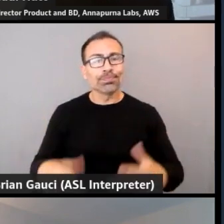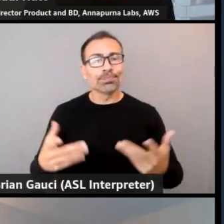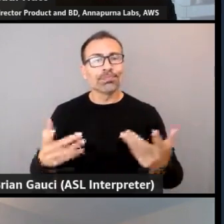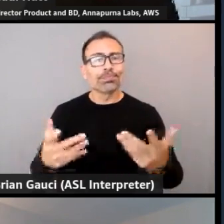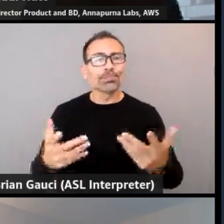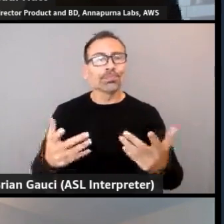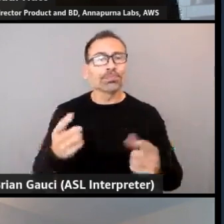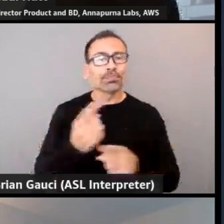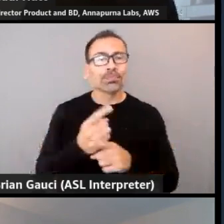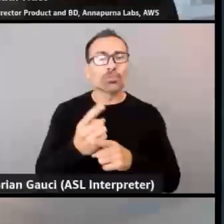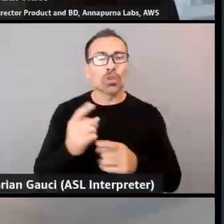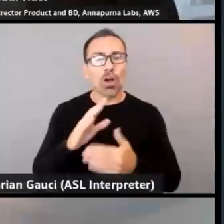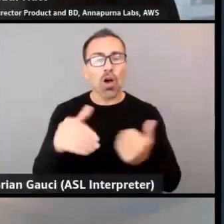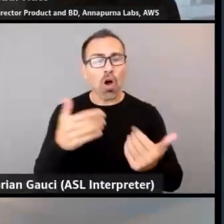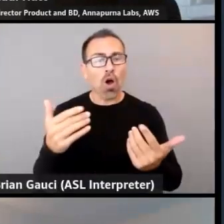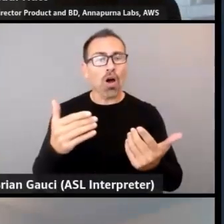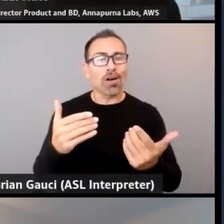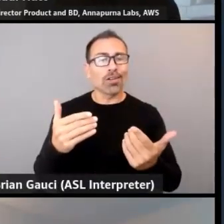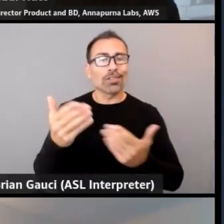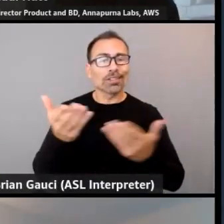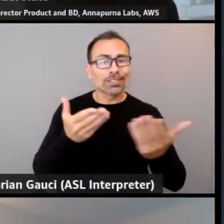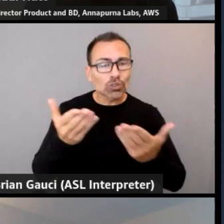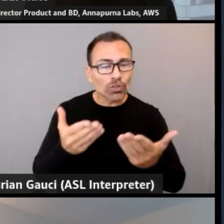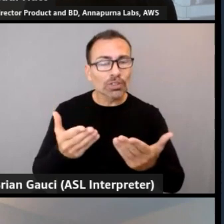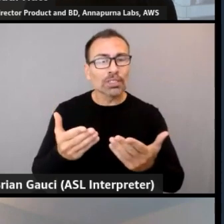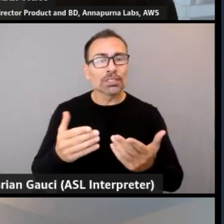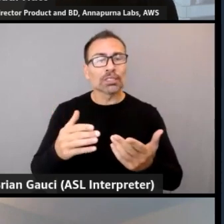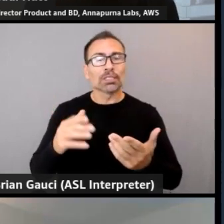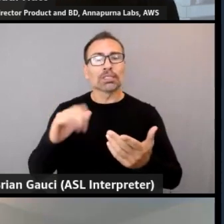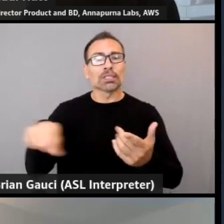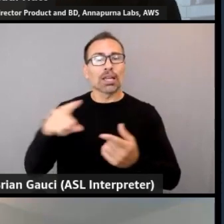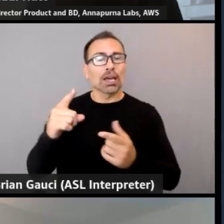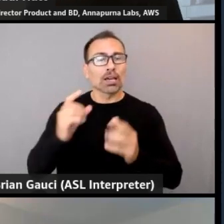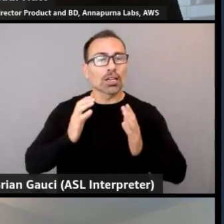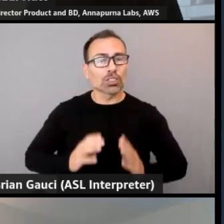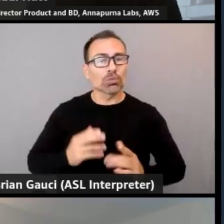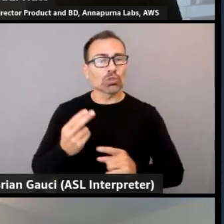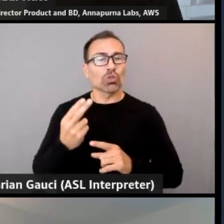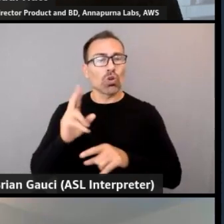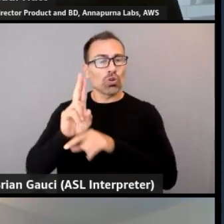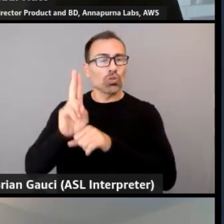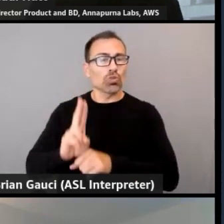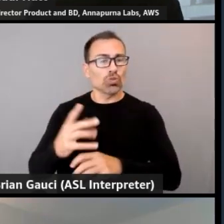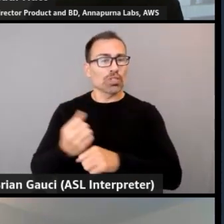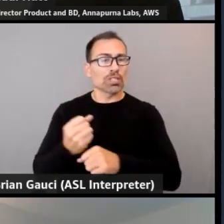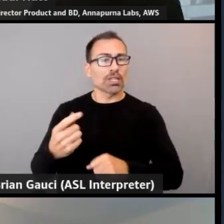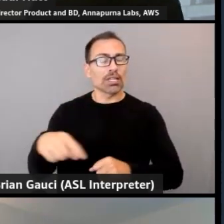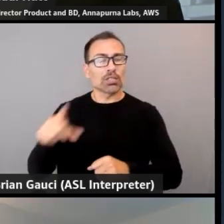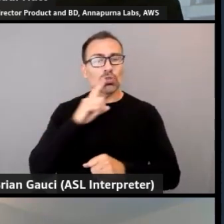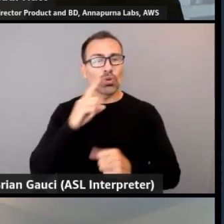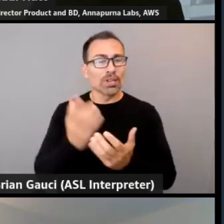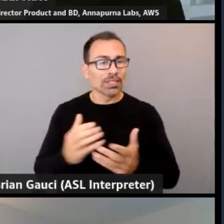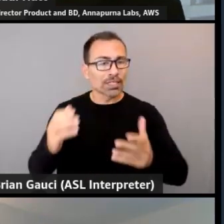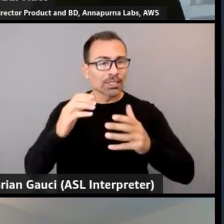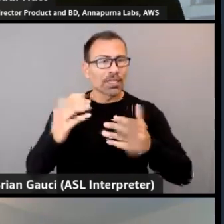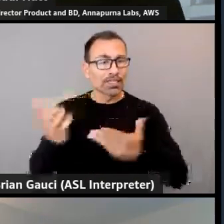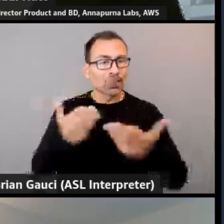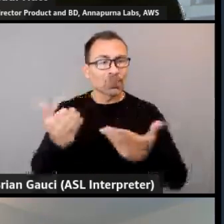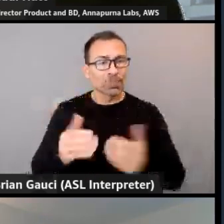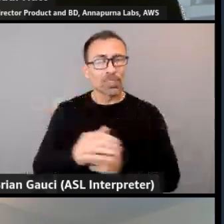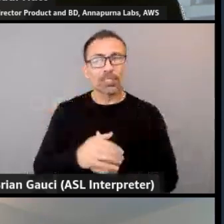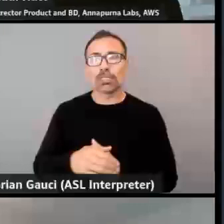regular bits and services that customers are used to get with AWS. So it's container services like ECS, EKS.